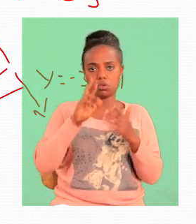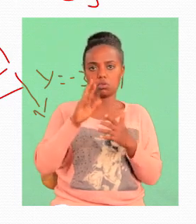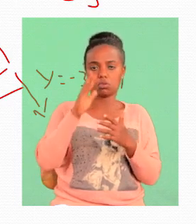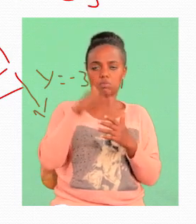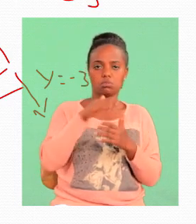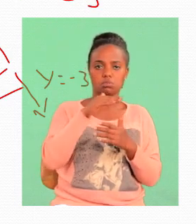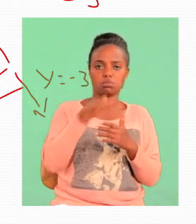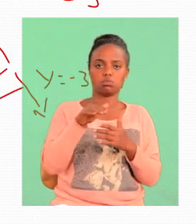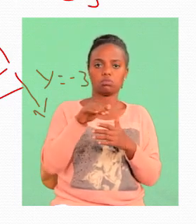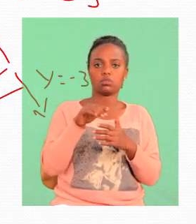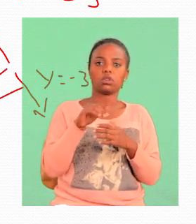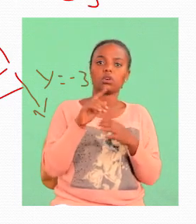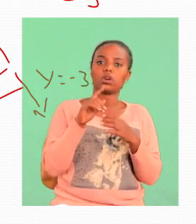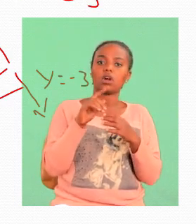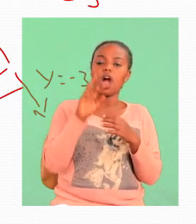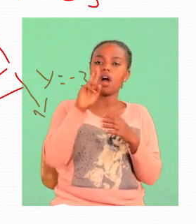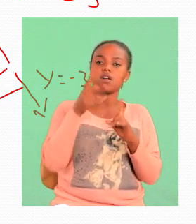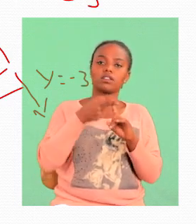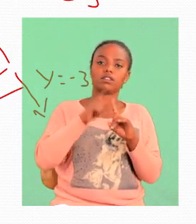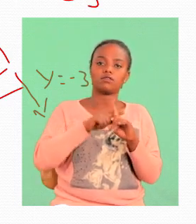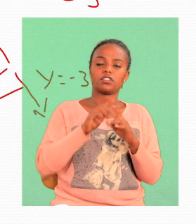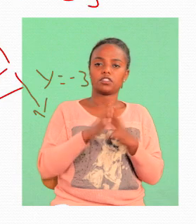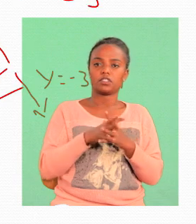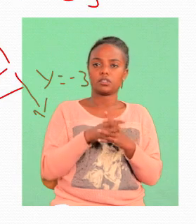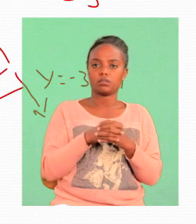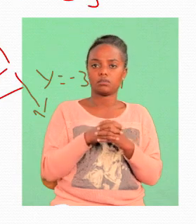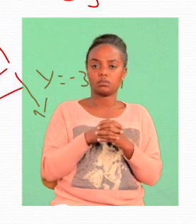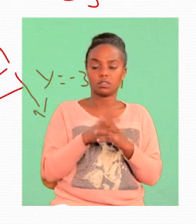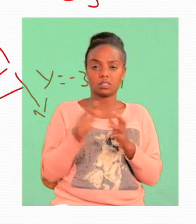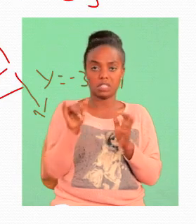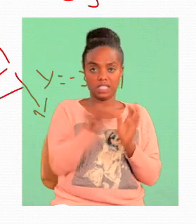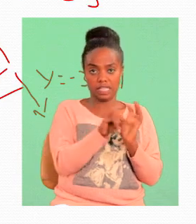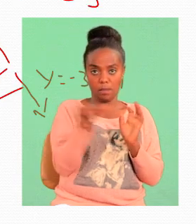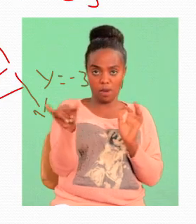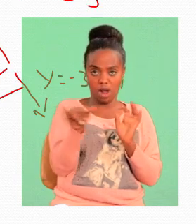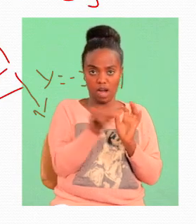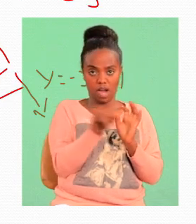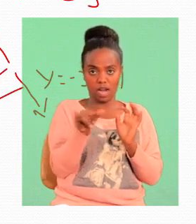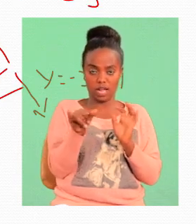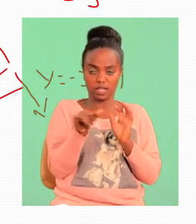is the range of R inverse. Similarly,